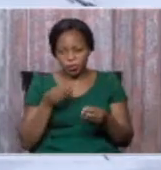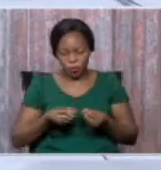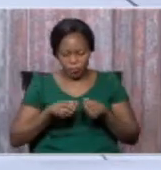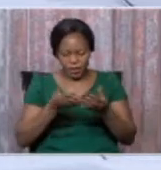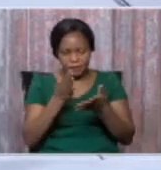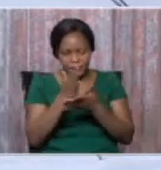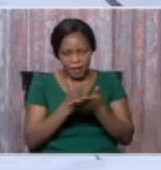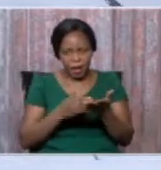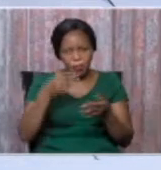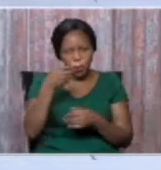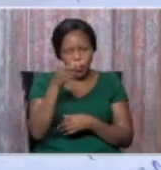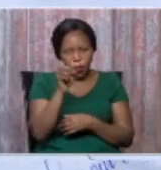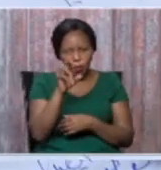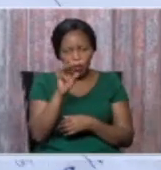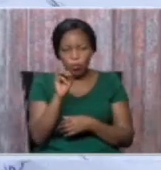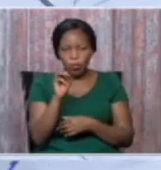pour out. Okay.